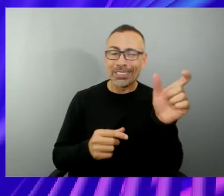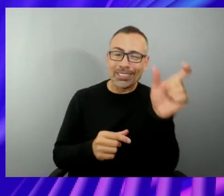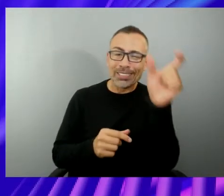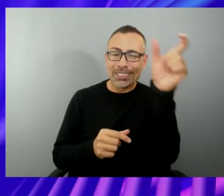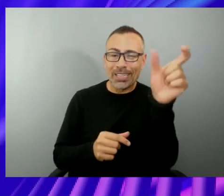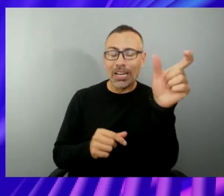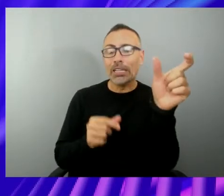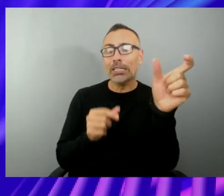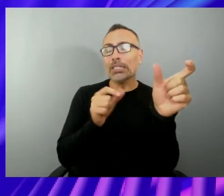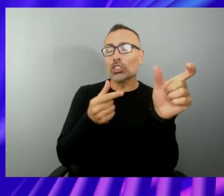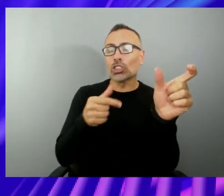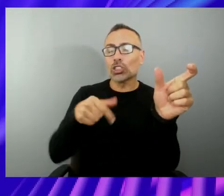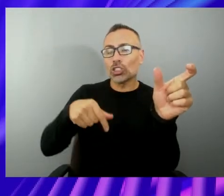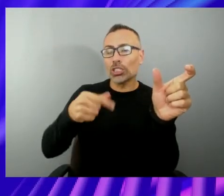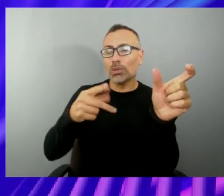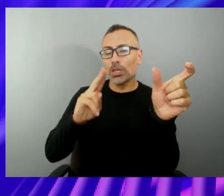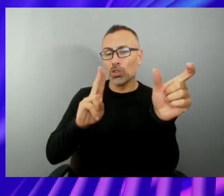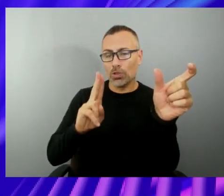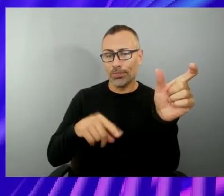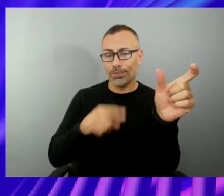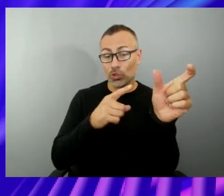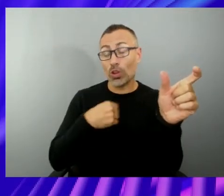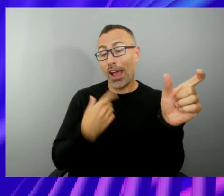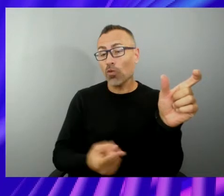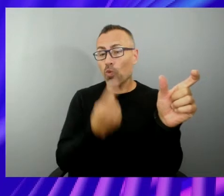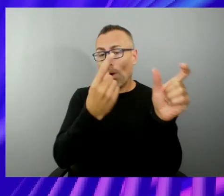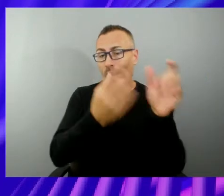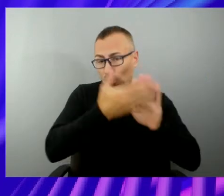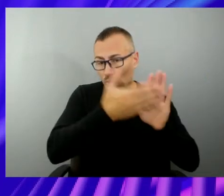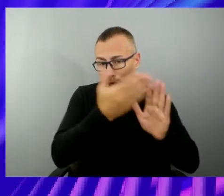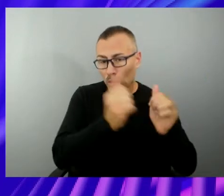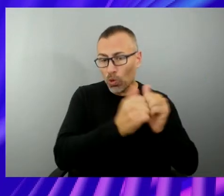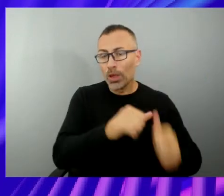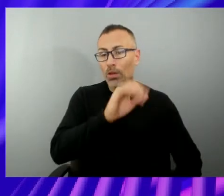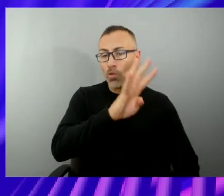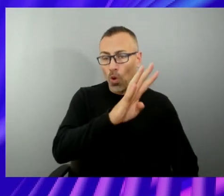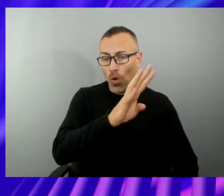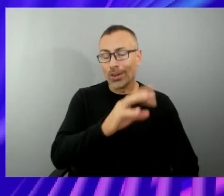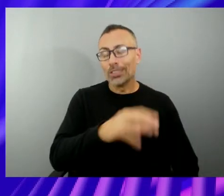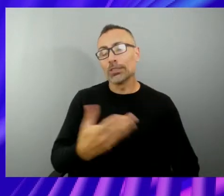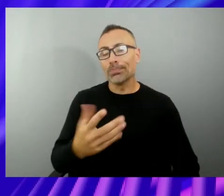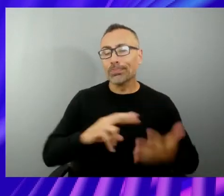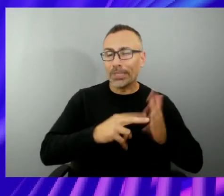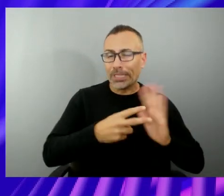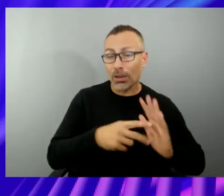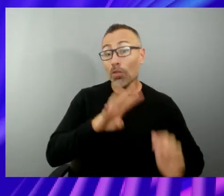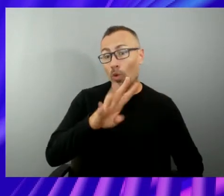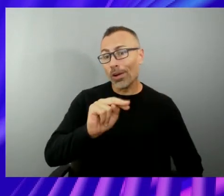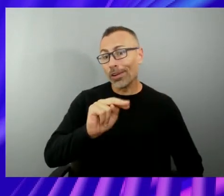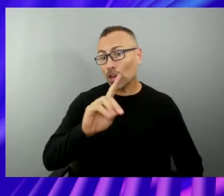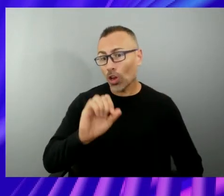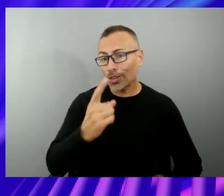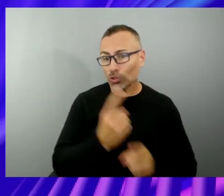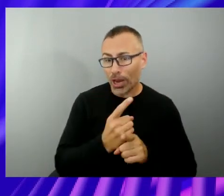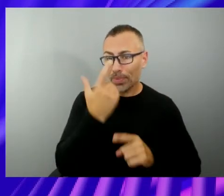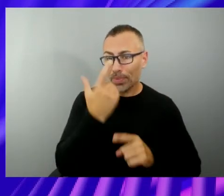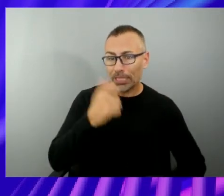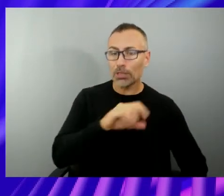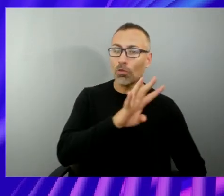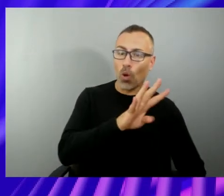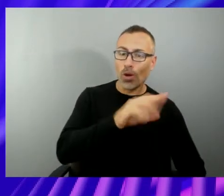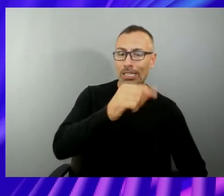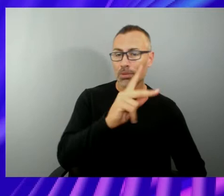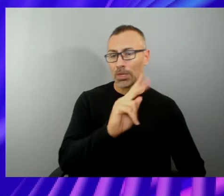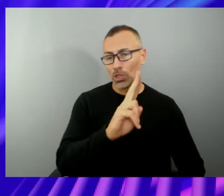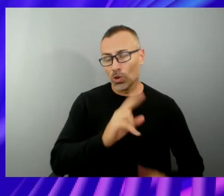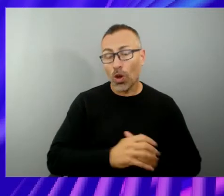and that has like 4 GPUs, so there are 4 nodes. Or you can also have like 2 GPUs and each GPU has 4 nodes,